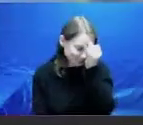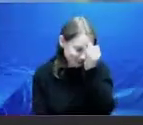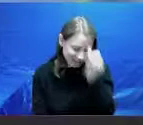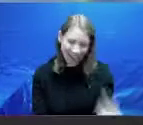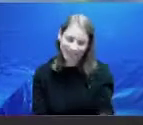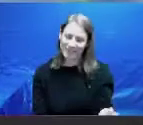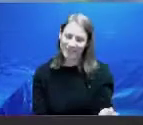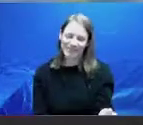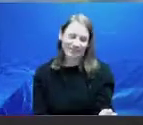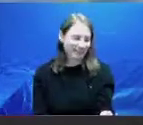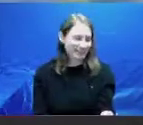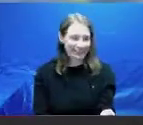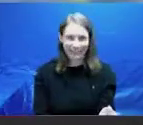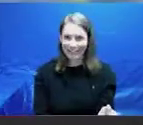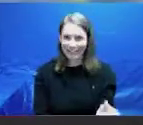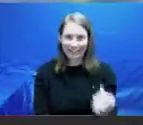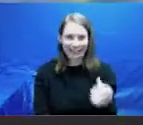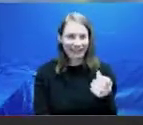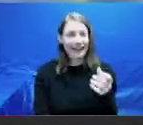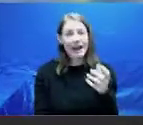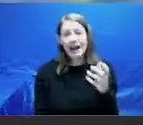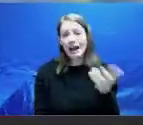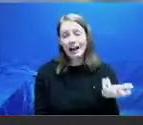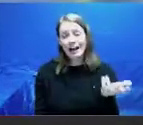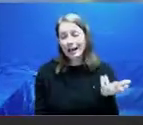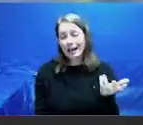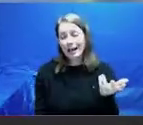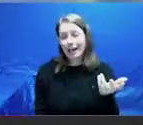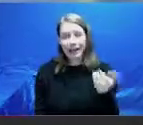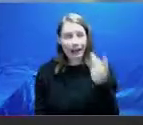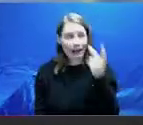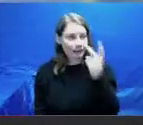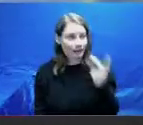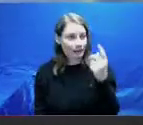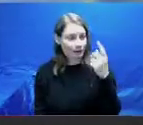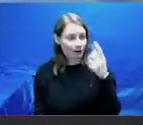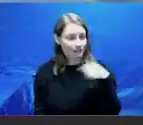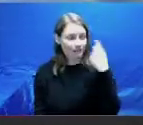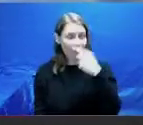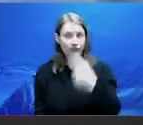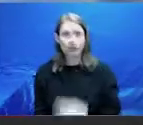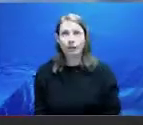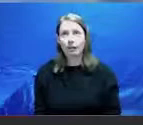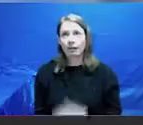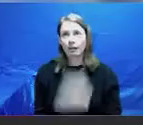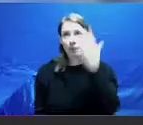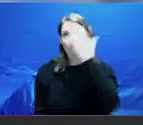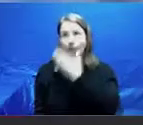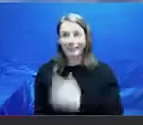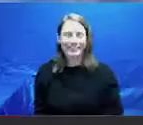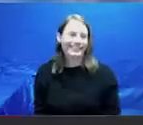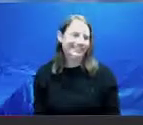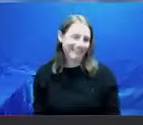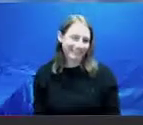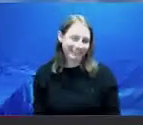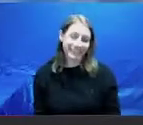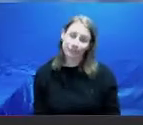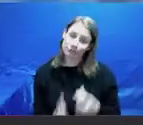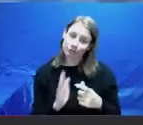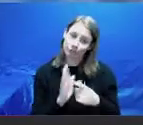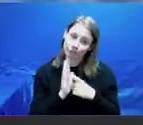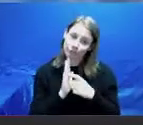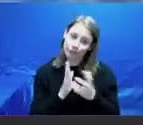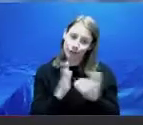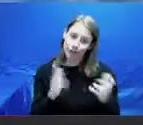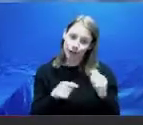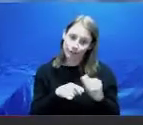this is awful, And you just start seeing glazed eyes. It takes a lot of practice, and I think the thing